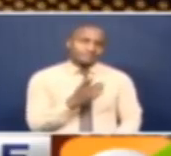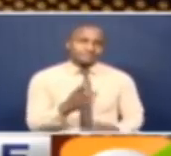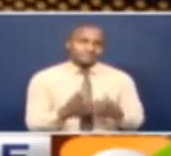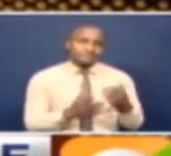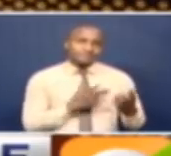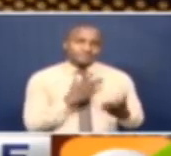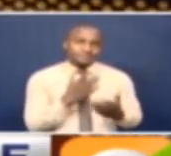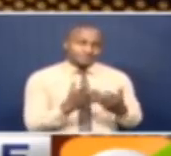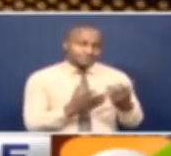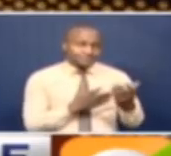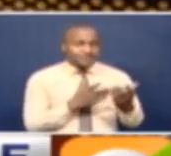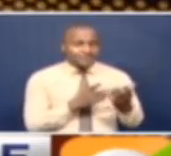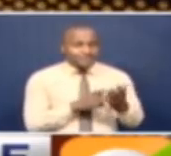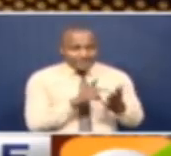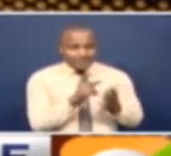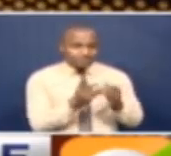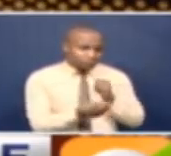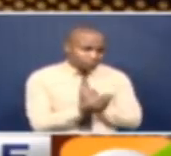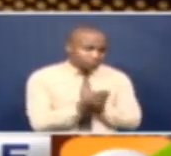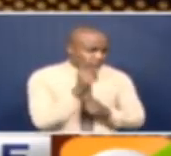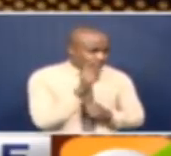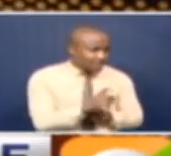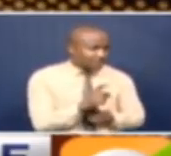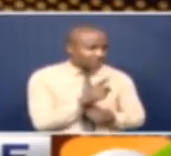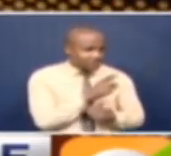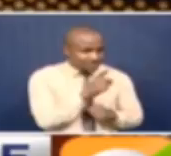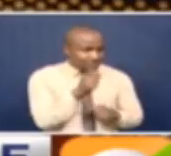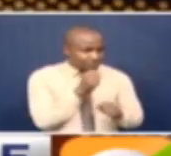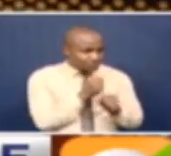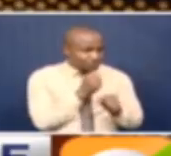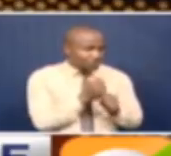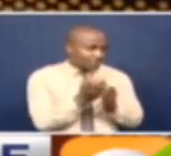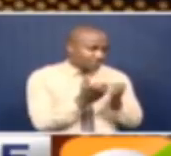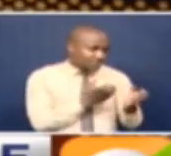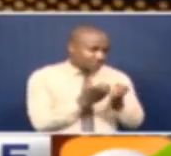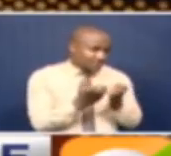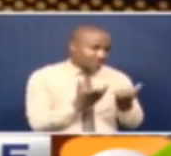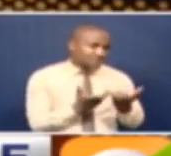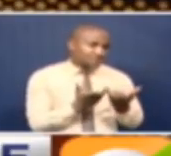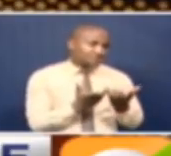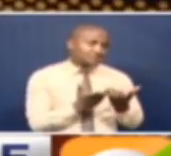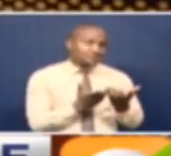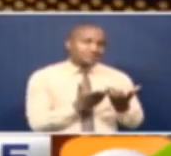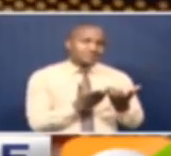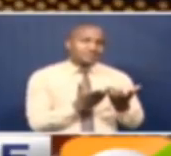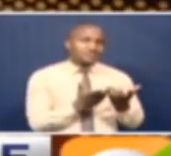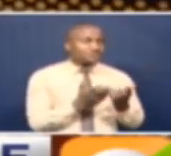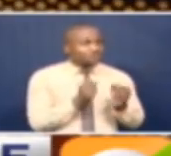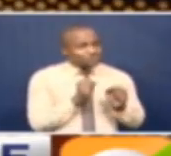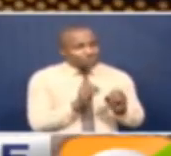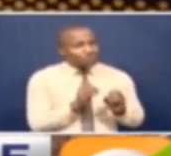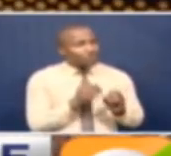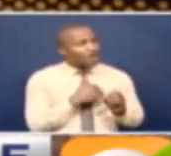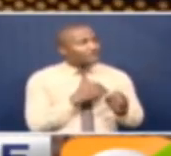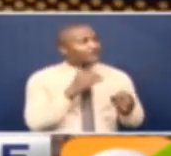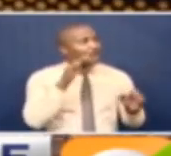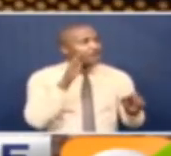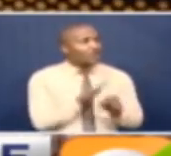certain incentives, flats and other kinds of issues before they got any approval from the county. So there was so much